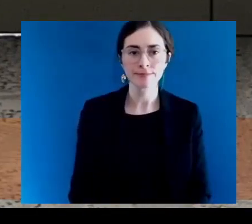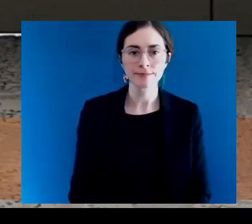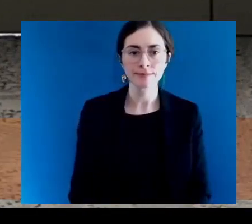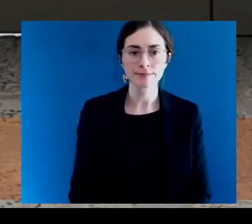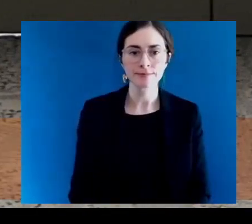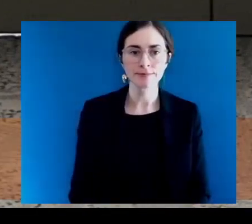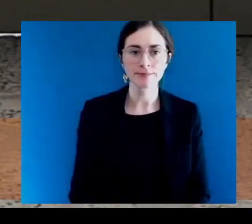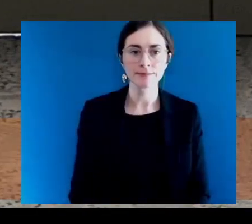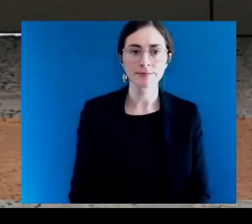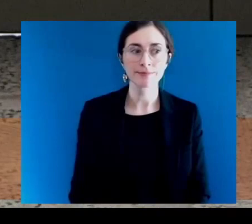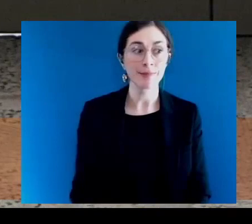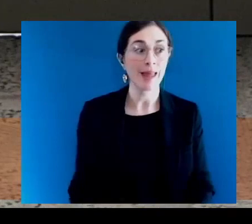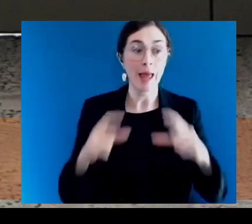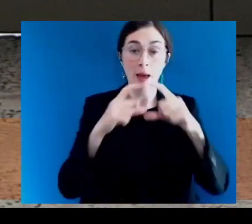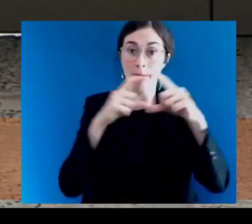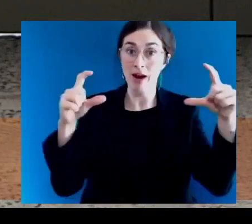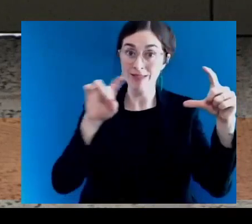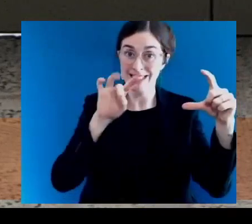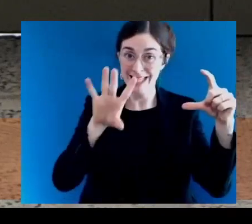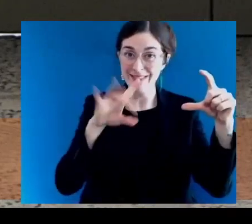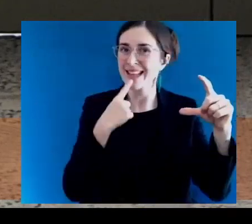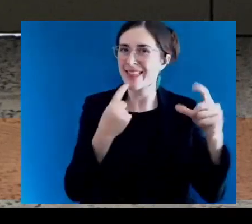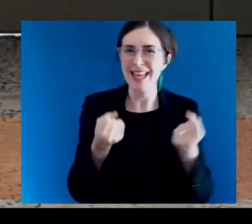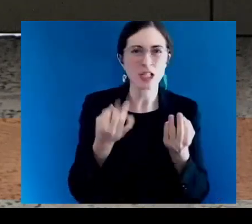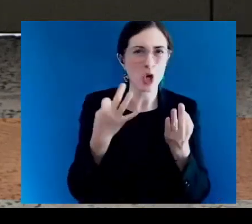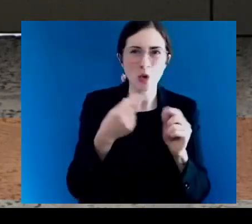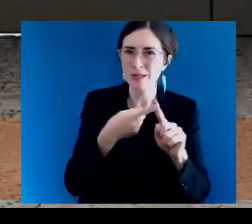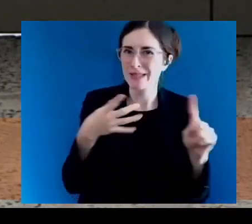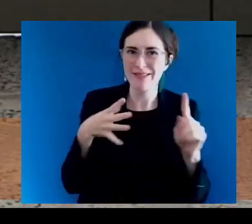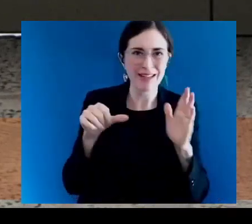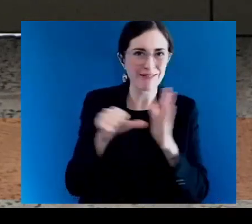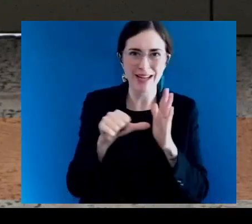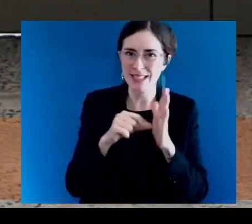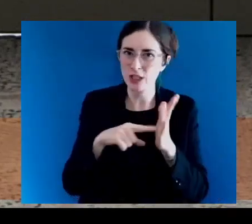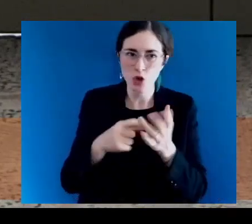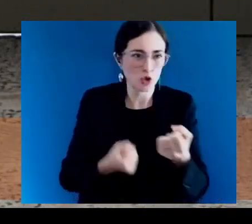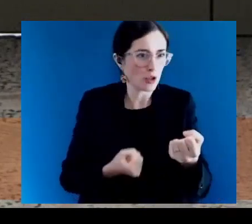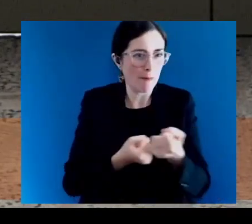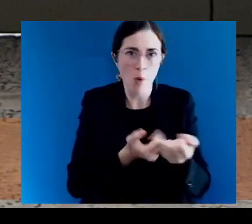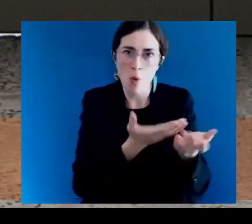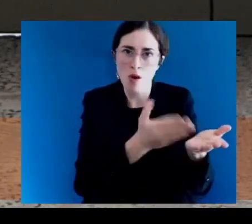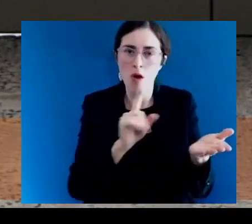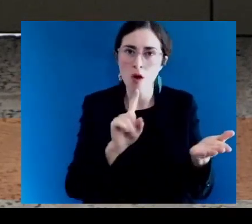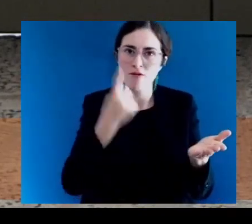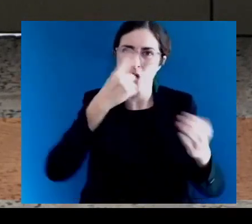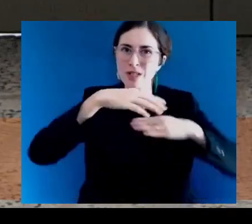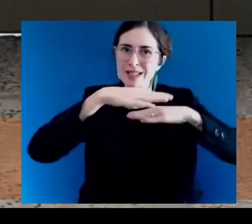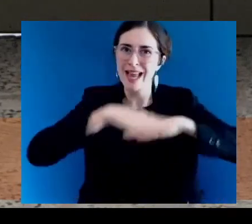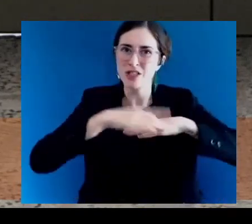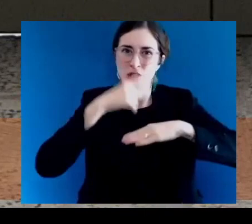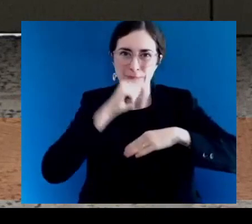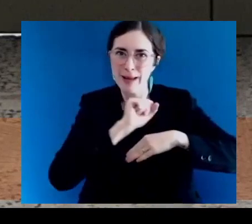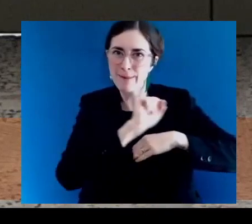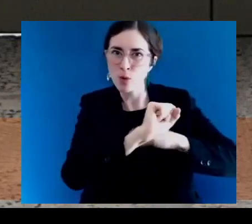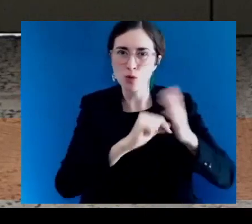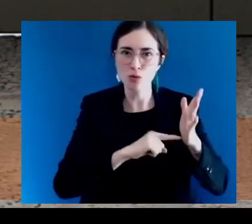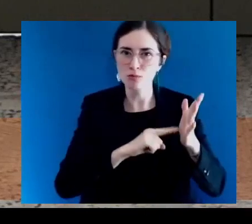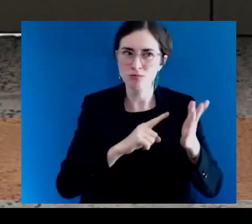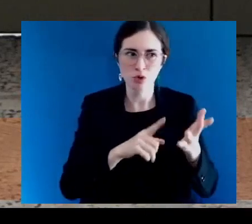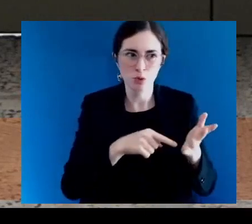this in paragraph 10. There's no specific funding to support First Peoples self-determination in relation to earth resources